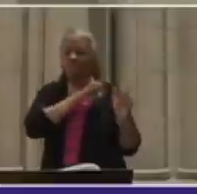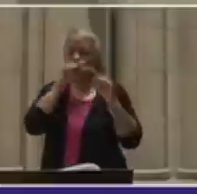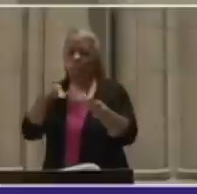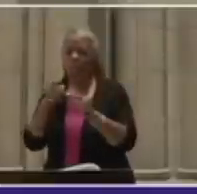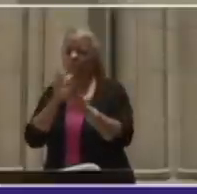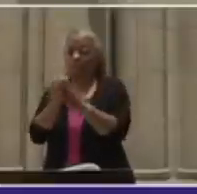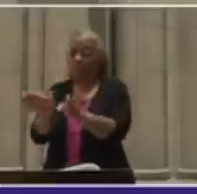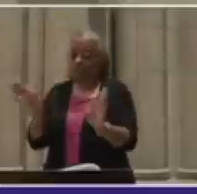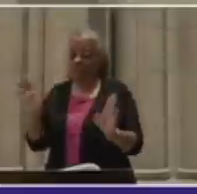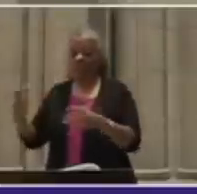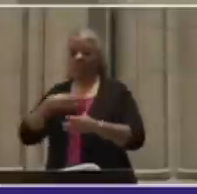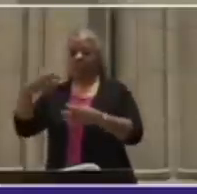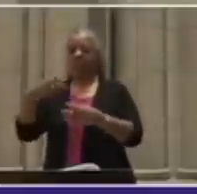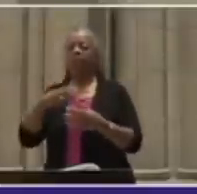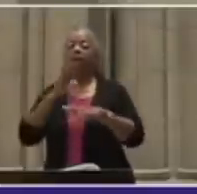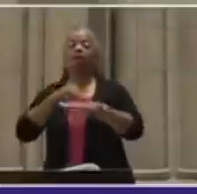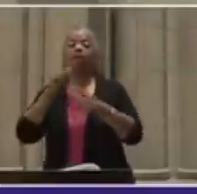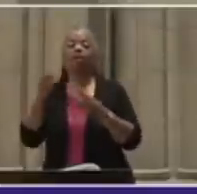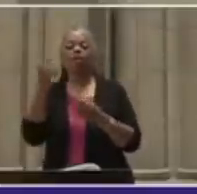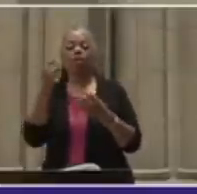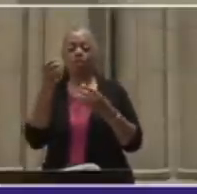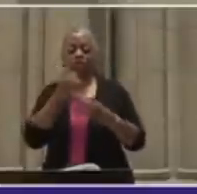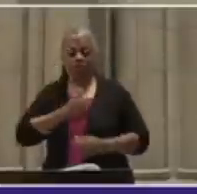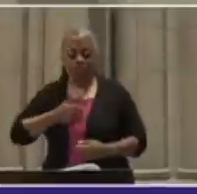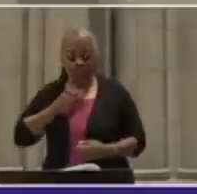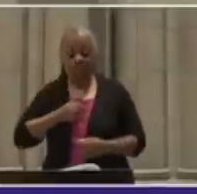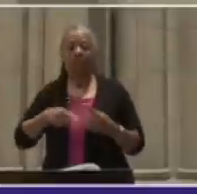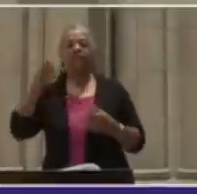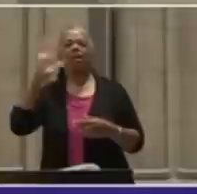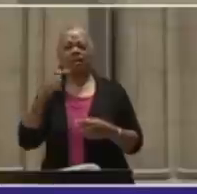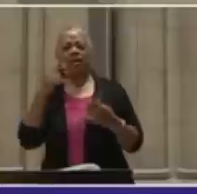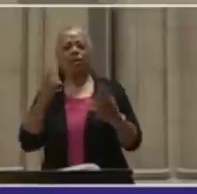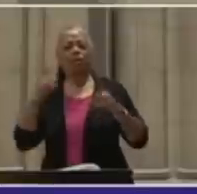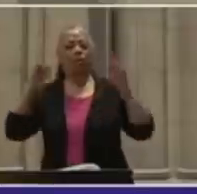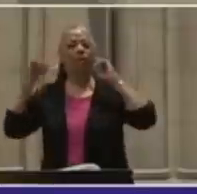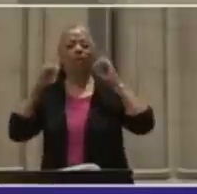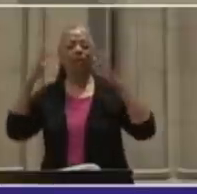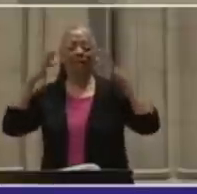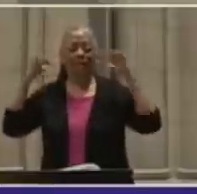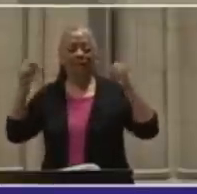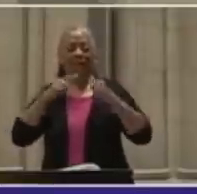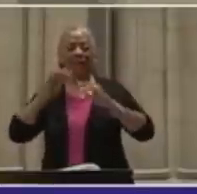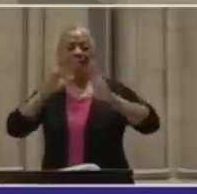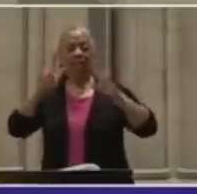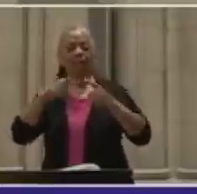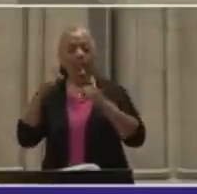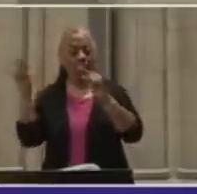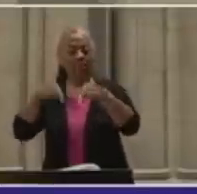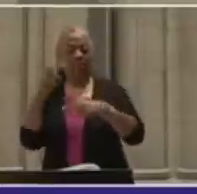for repentance. God says, I want to hear it loud and clear when I make my